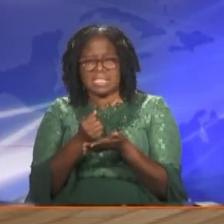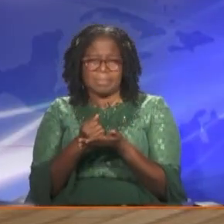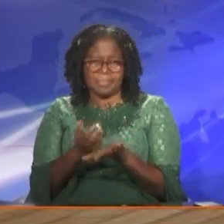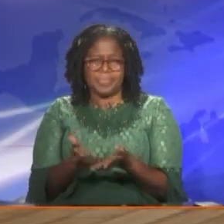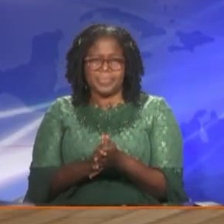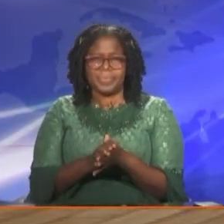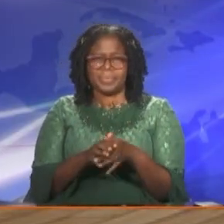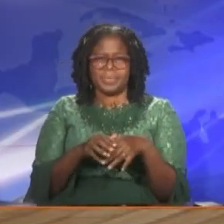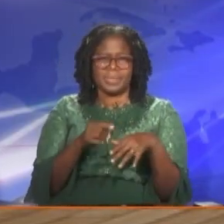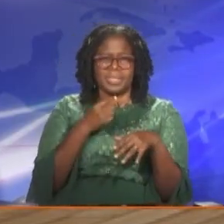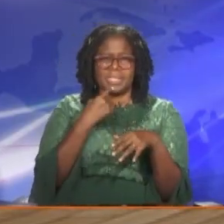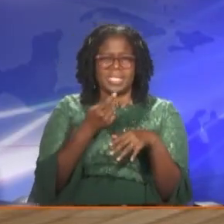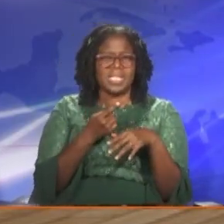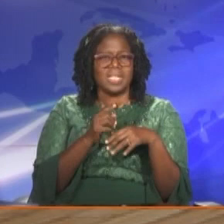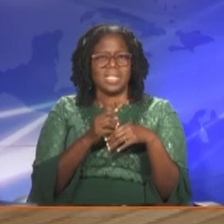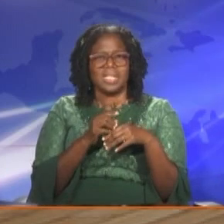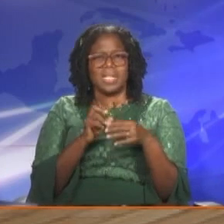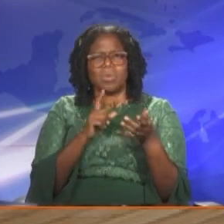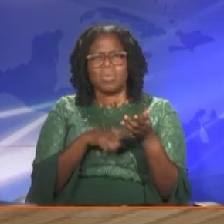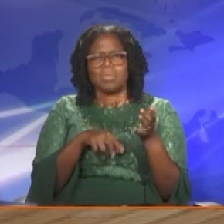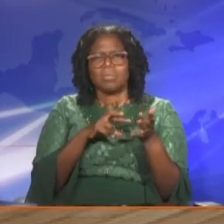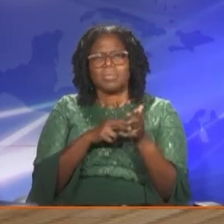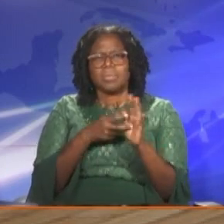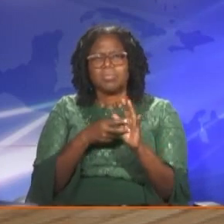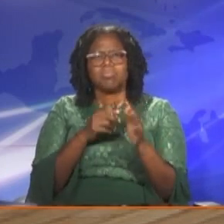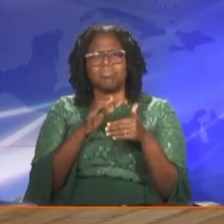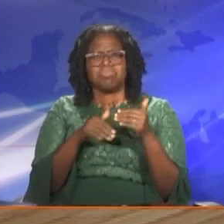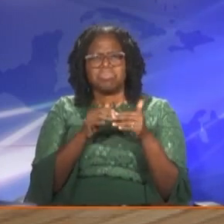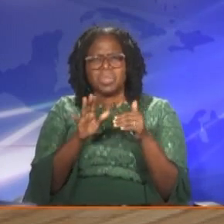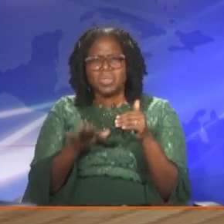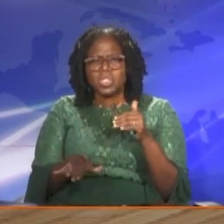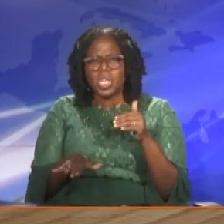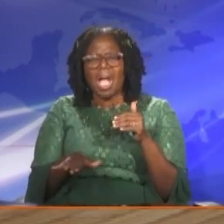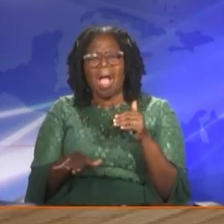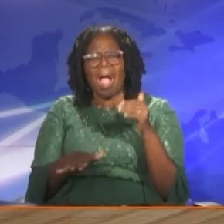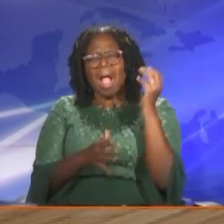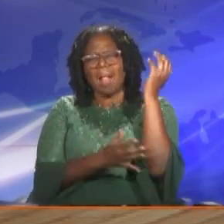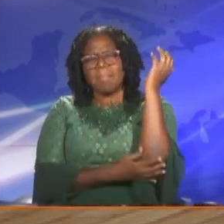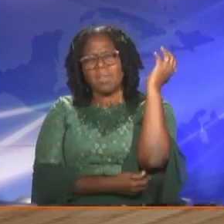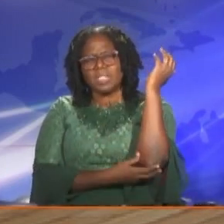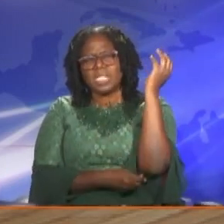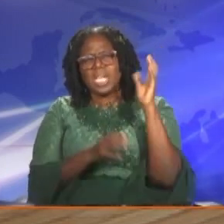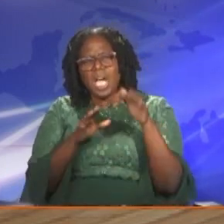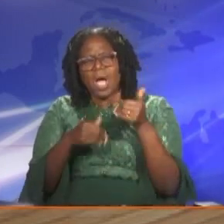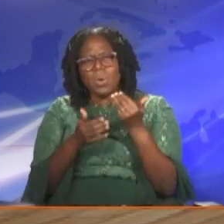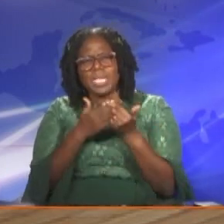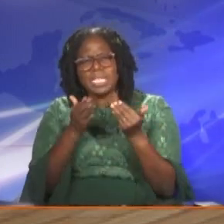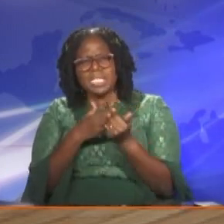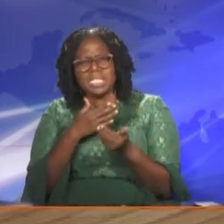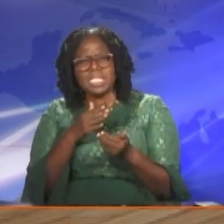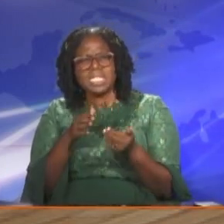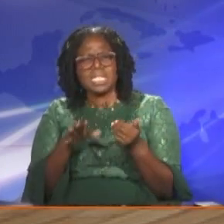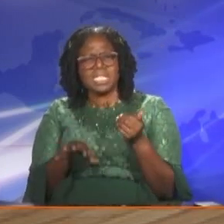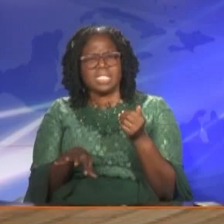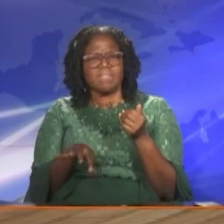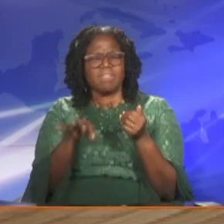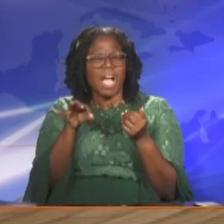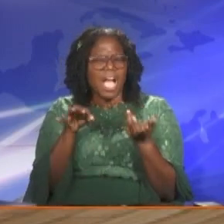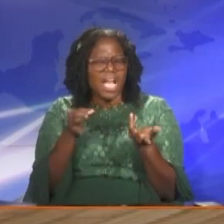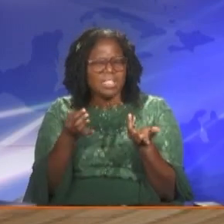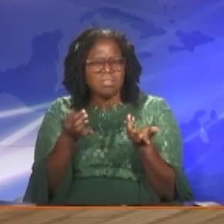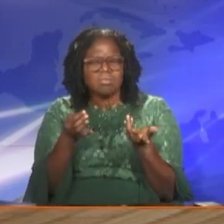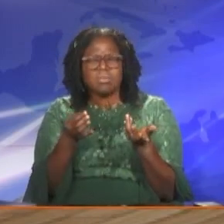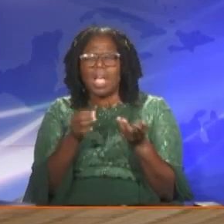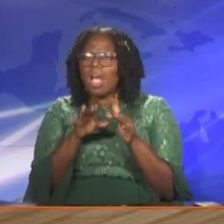you would think child poverty is. But how easy or difficult is it to recognize that in a child? How can we recognize that